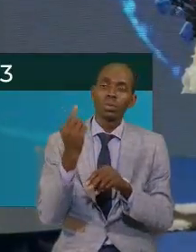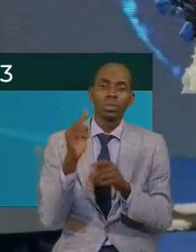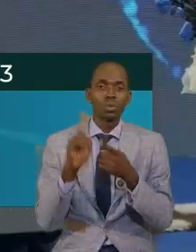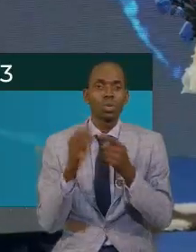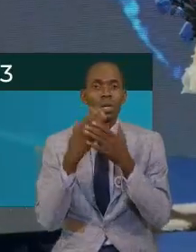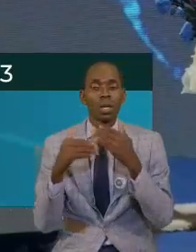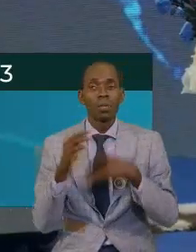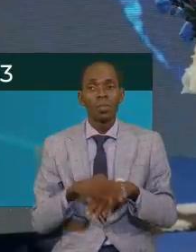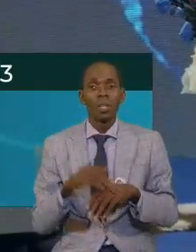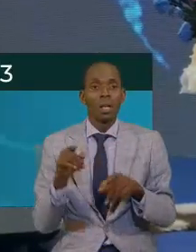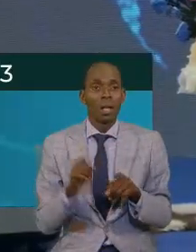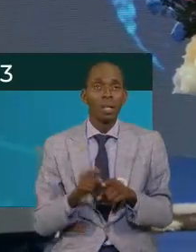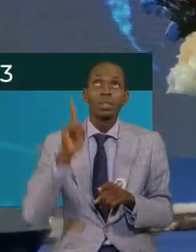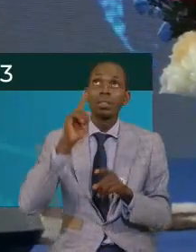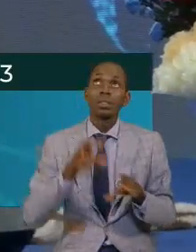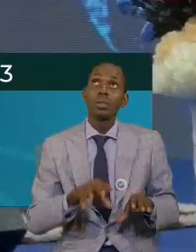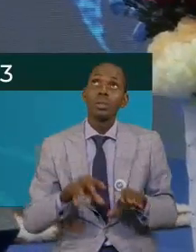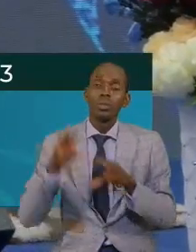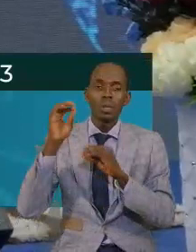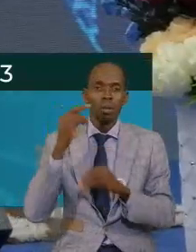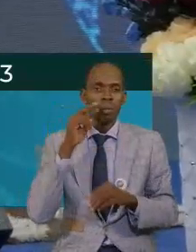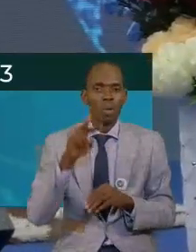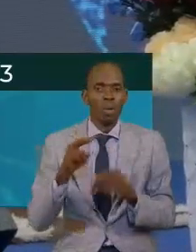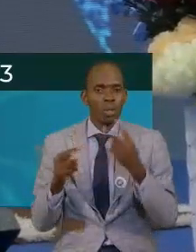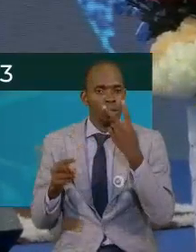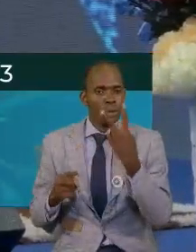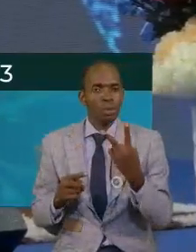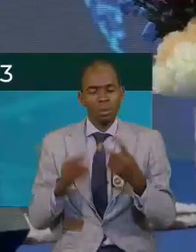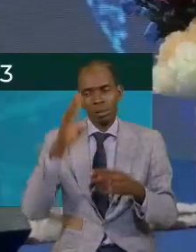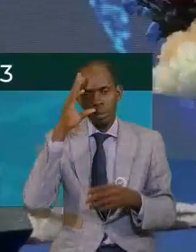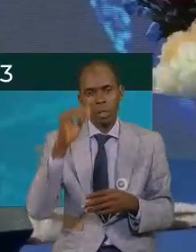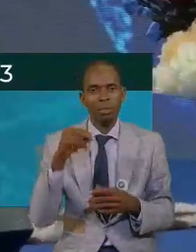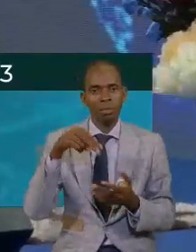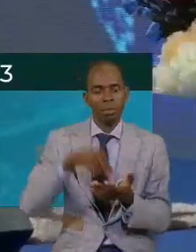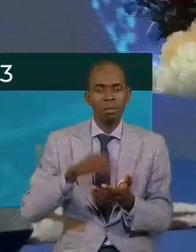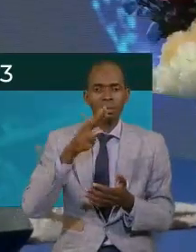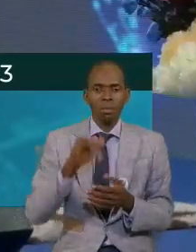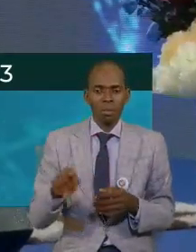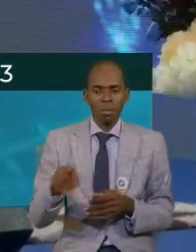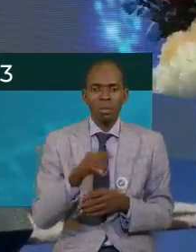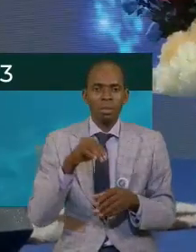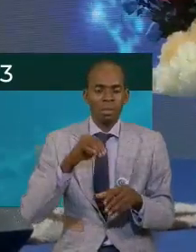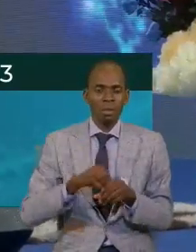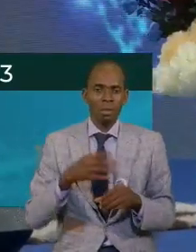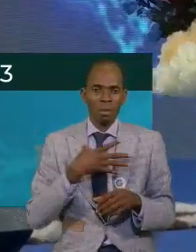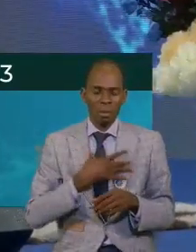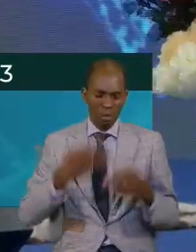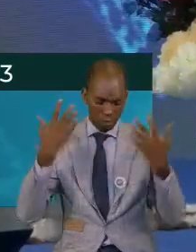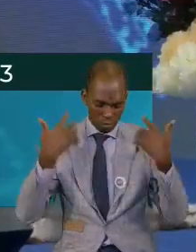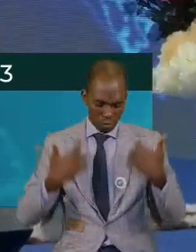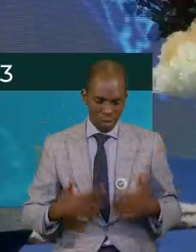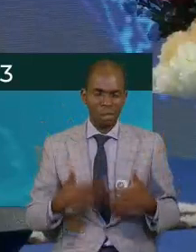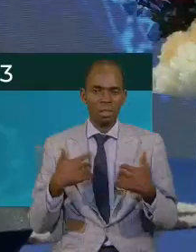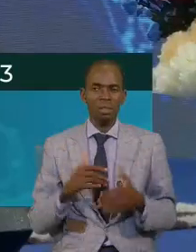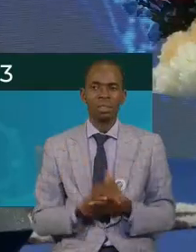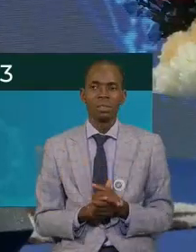went up, behold, two men, actually two angels appearing like men, stood by them in white